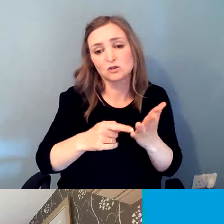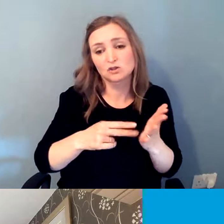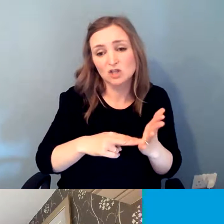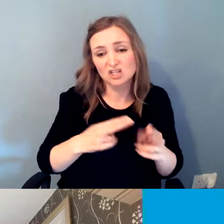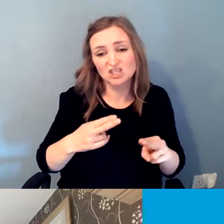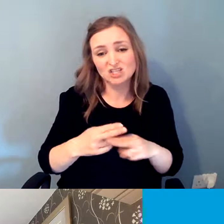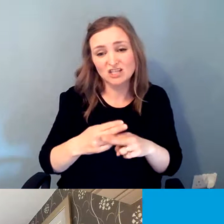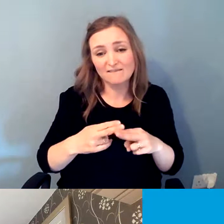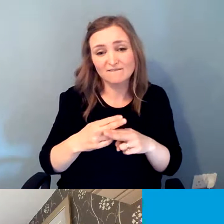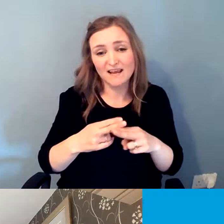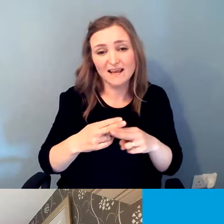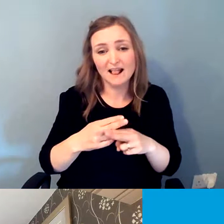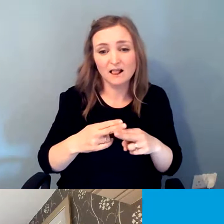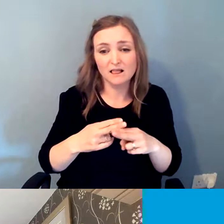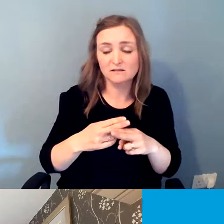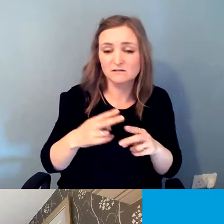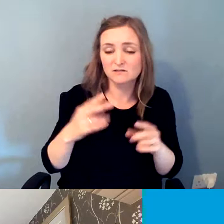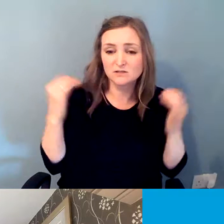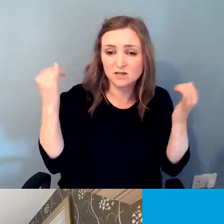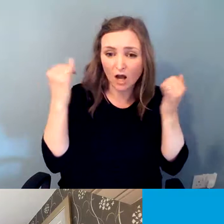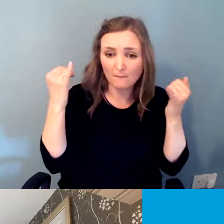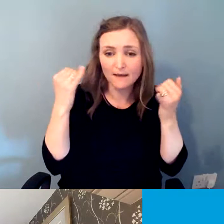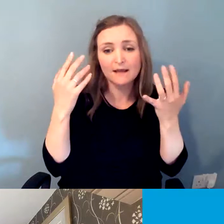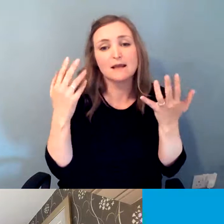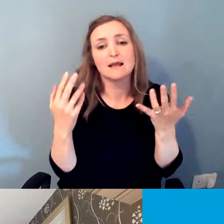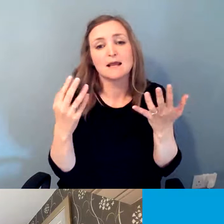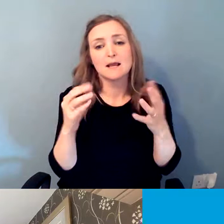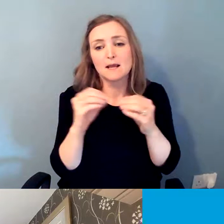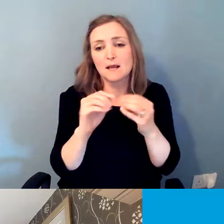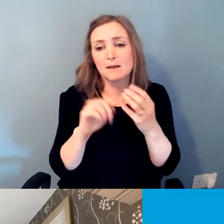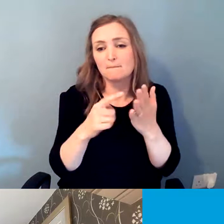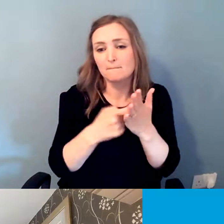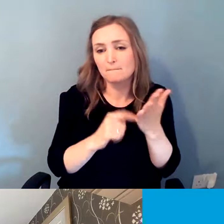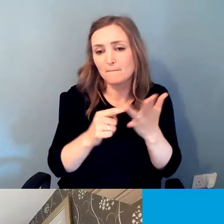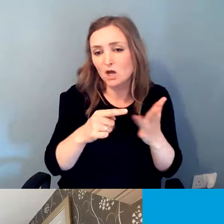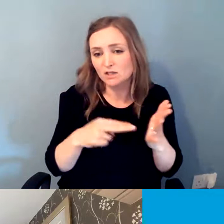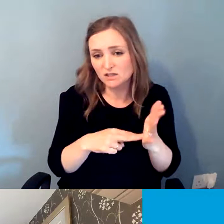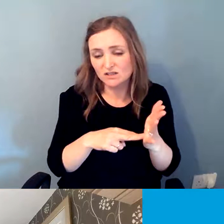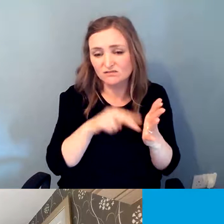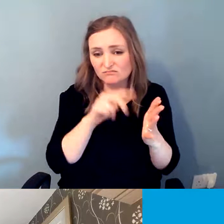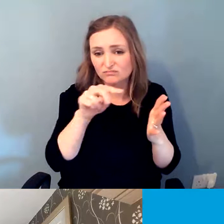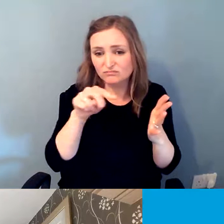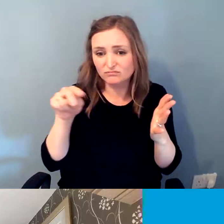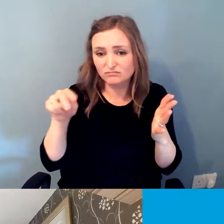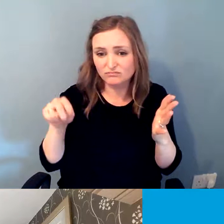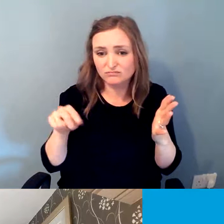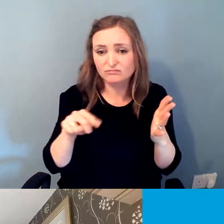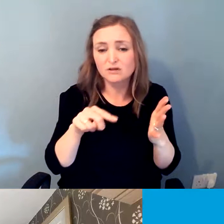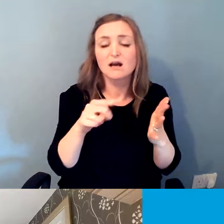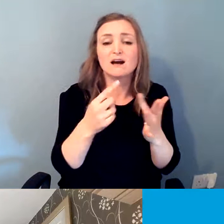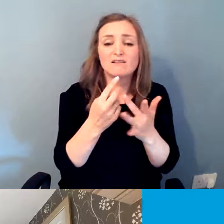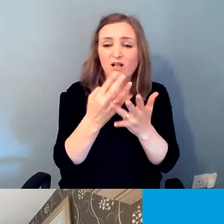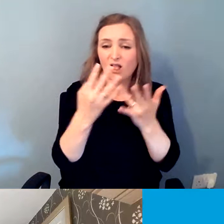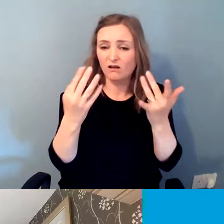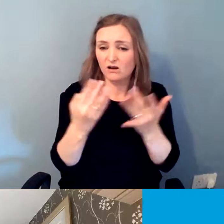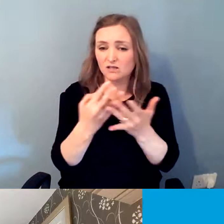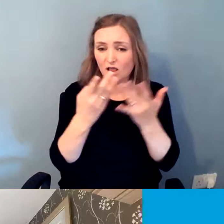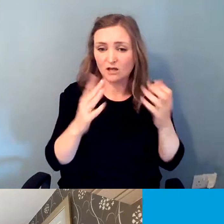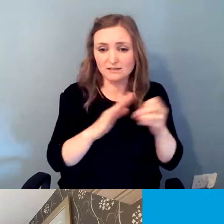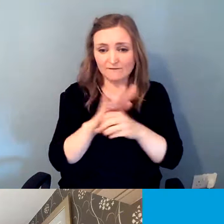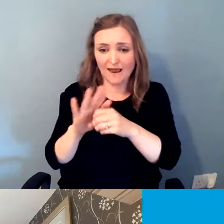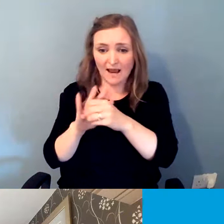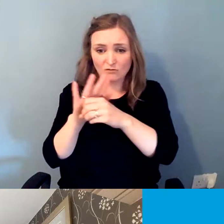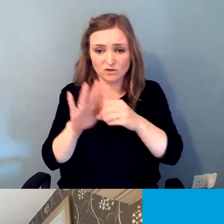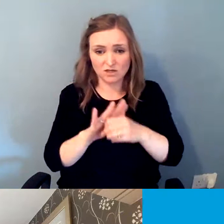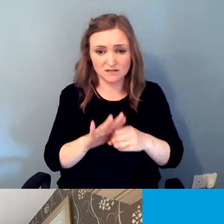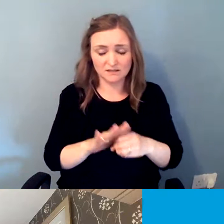Derby, Burton. So we've got a lot of we have a lot of boundaries that we try to navigate, and we do have quite good links